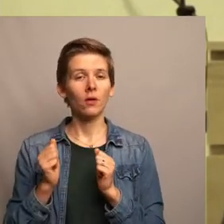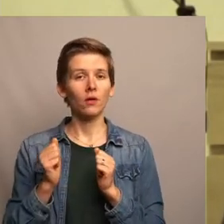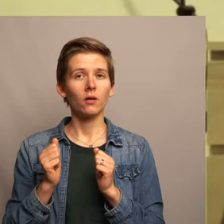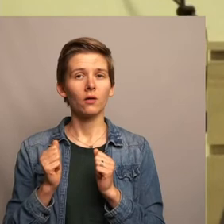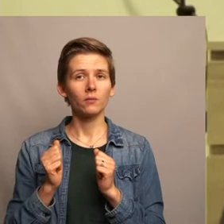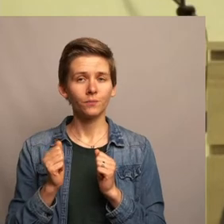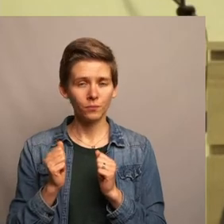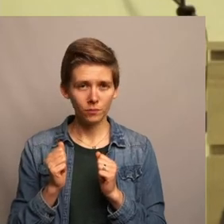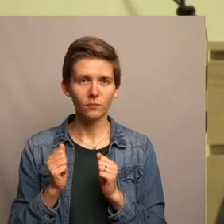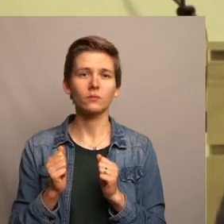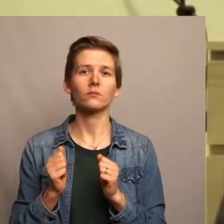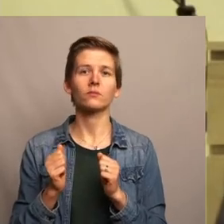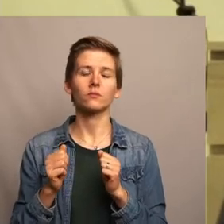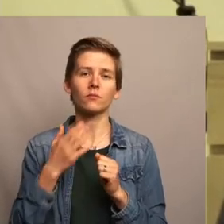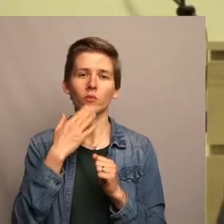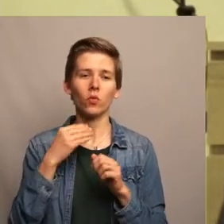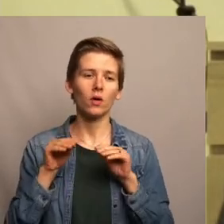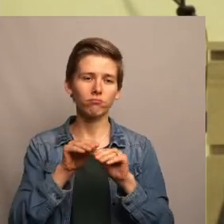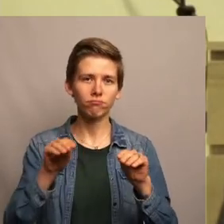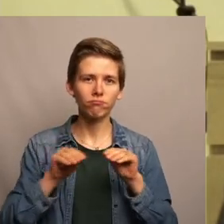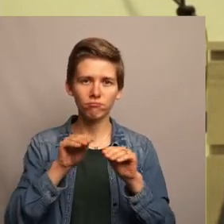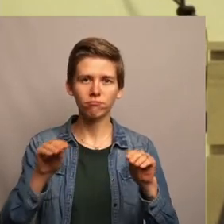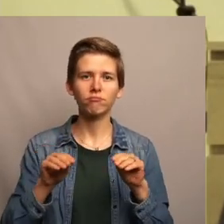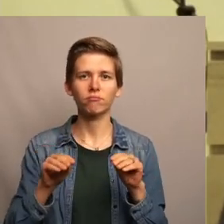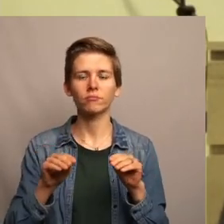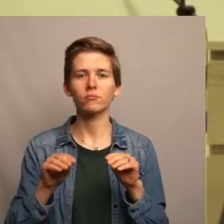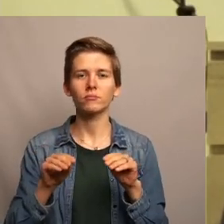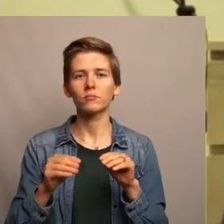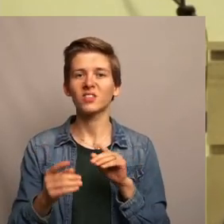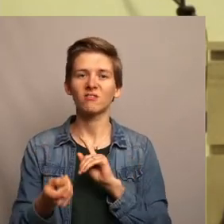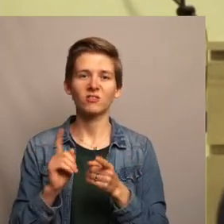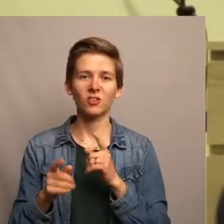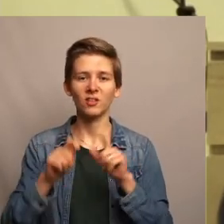and those who teach courses can also be very telling in this very way.